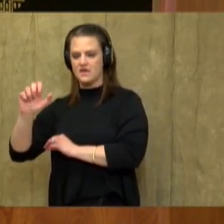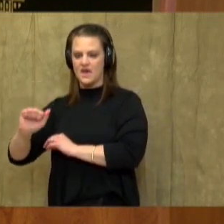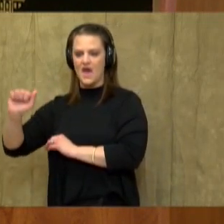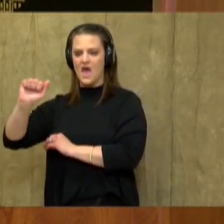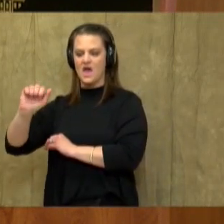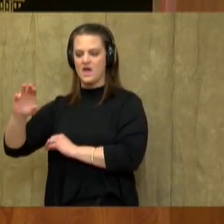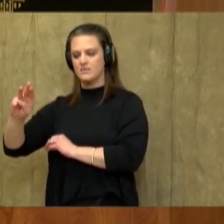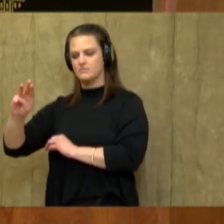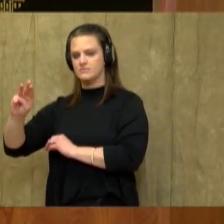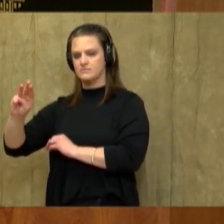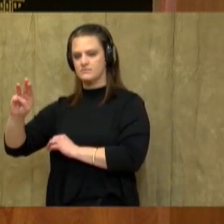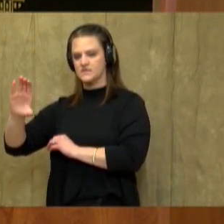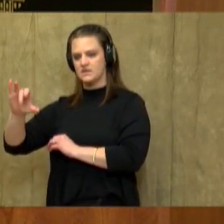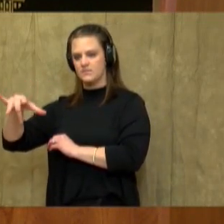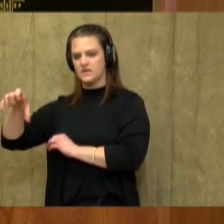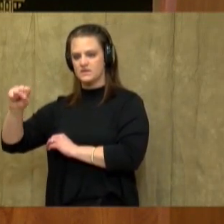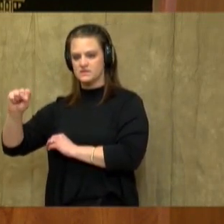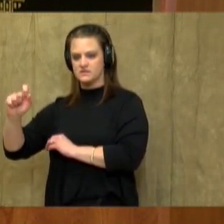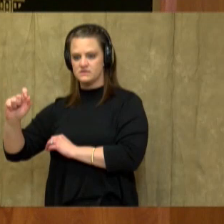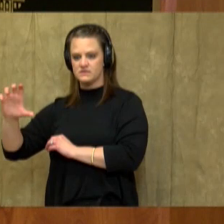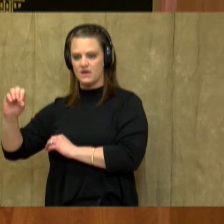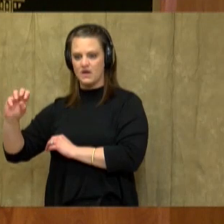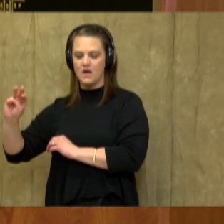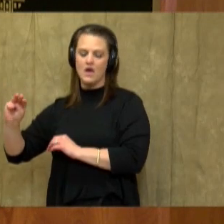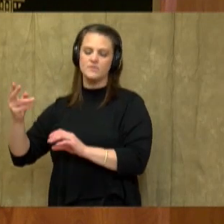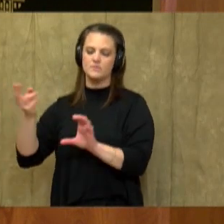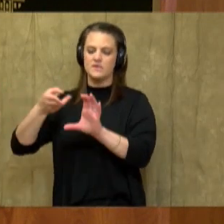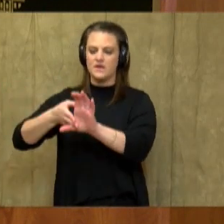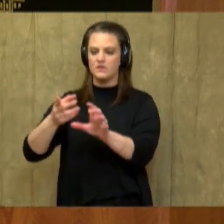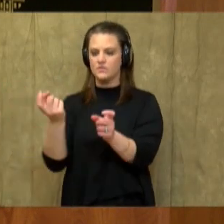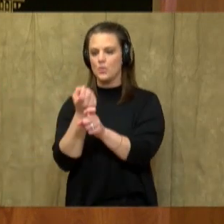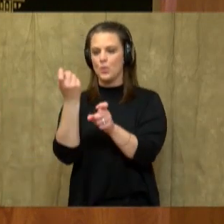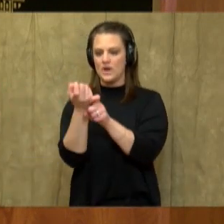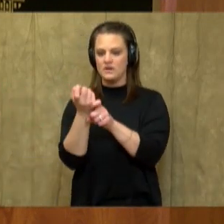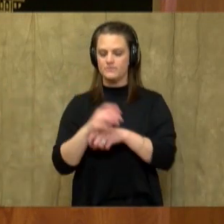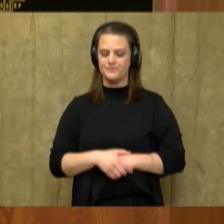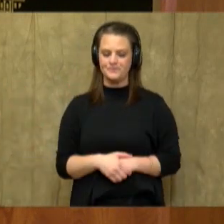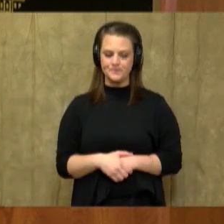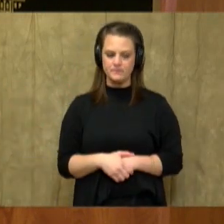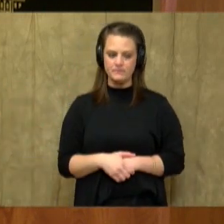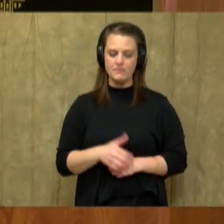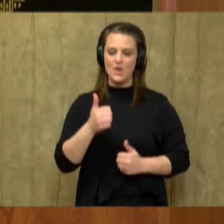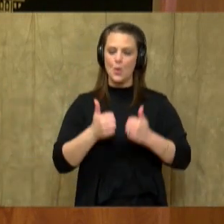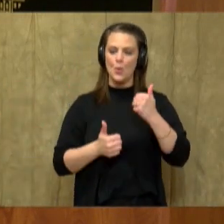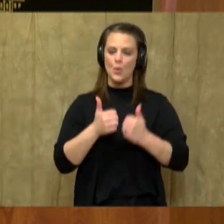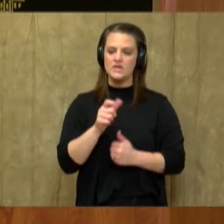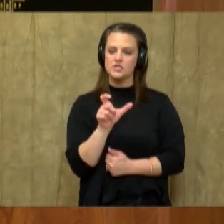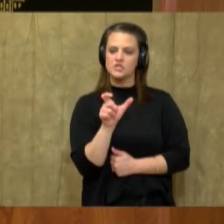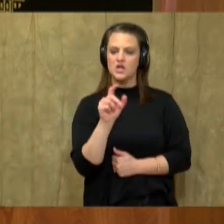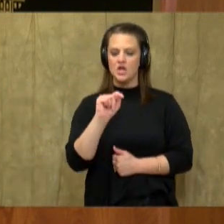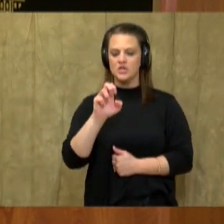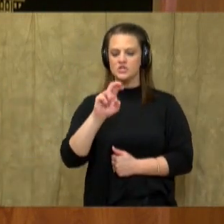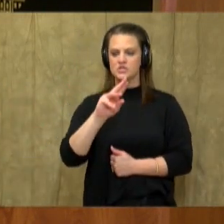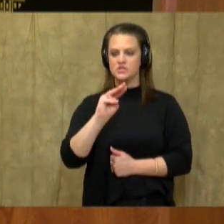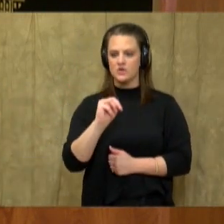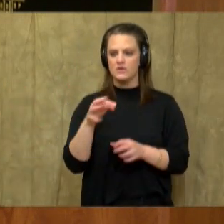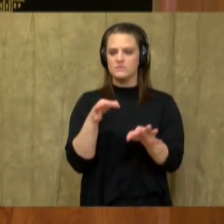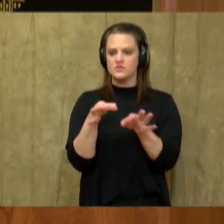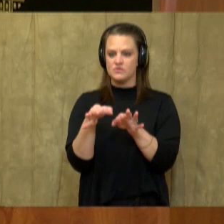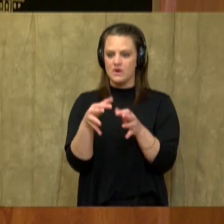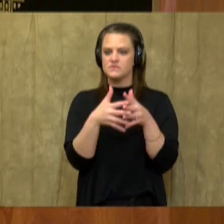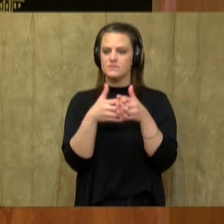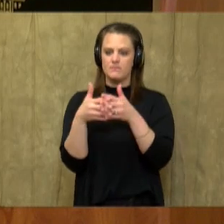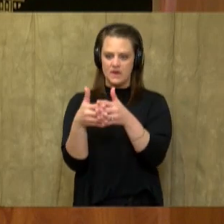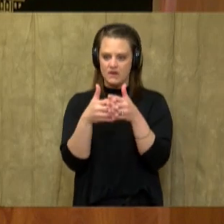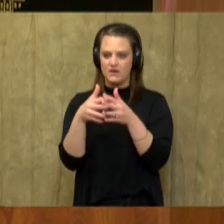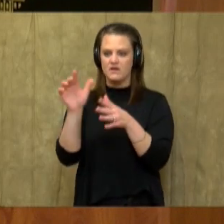mcpsstv@mcpss.com, you'll be entered to win the prizes. Your question is, what term describes American foreign policy during the Cold